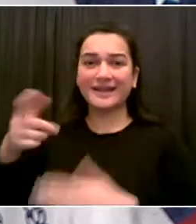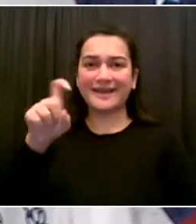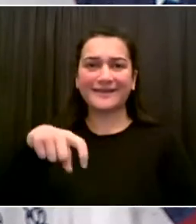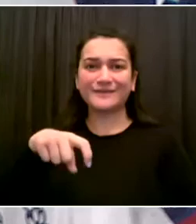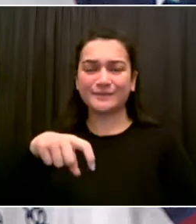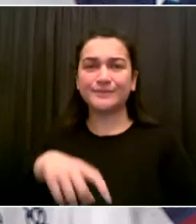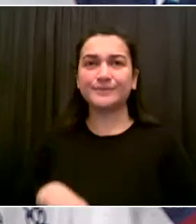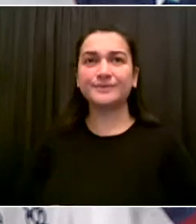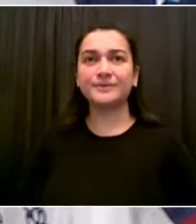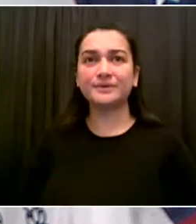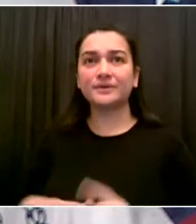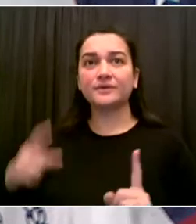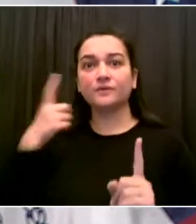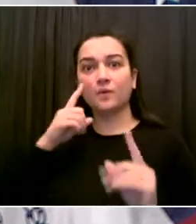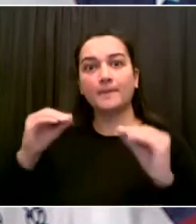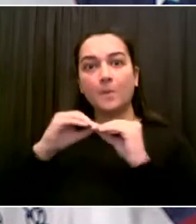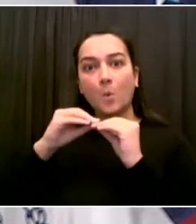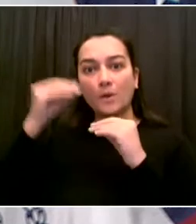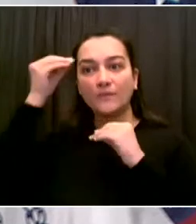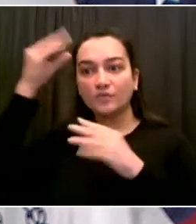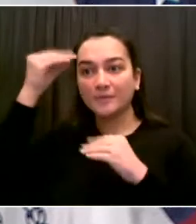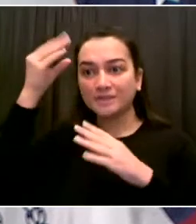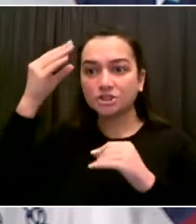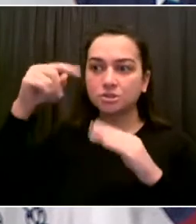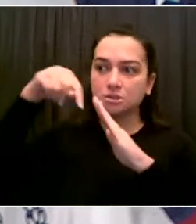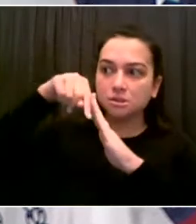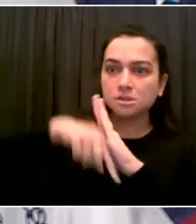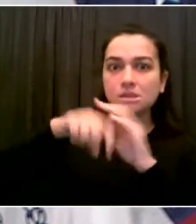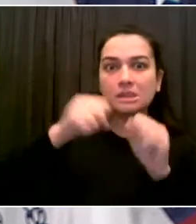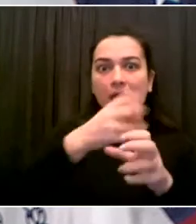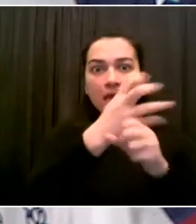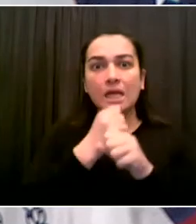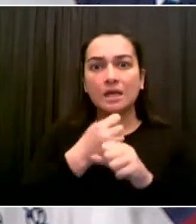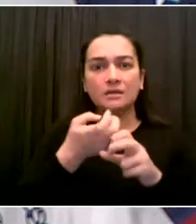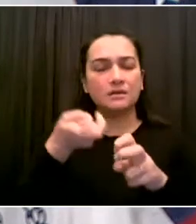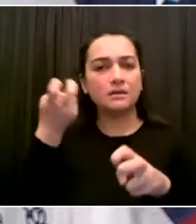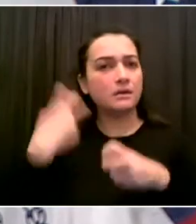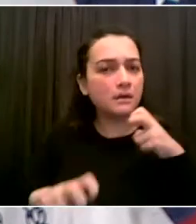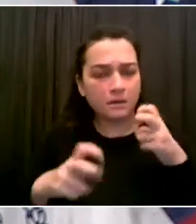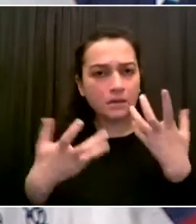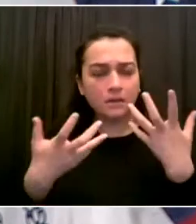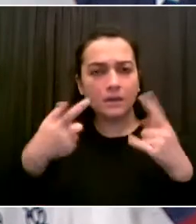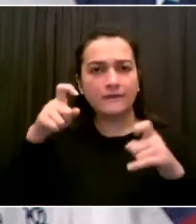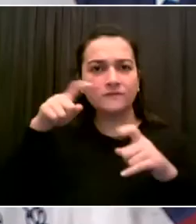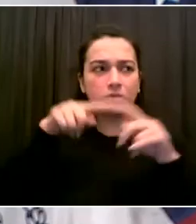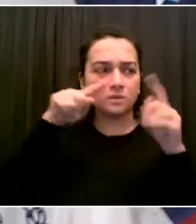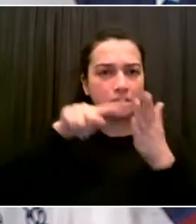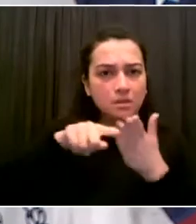what we could find and acting on it. But we continue to learn on COVID, there's no question.